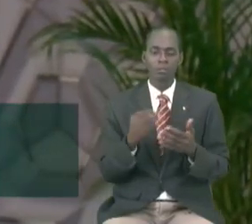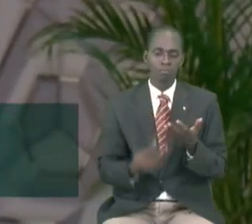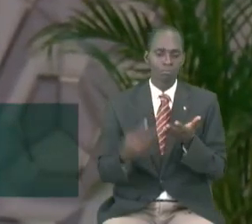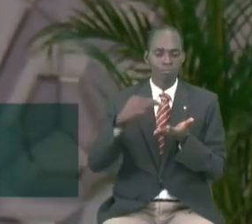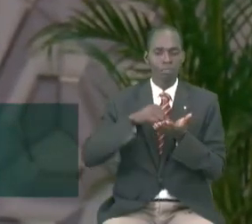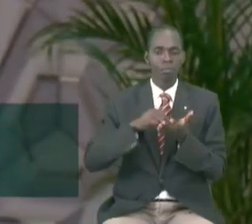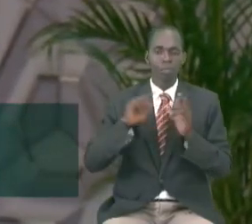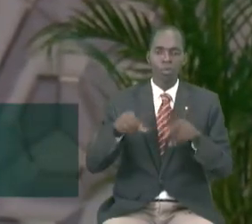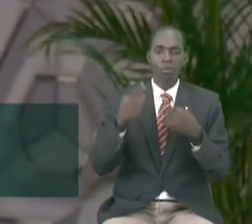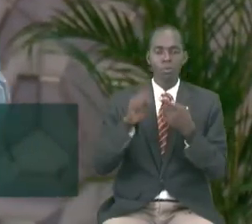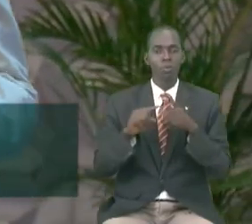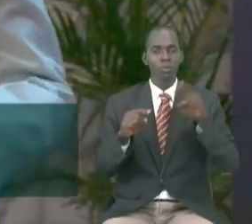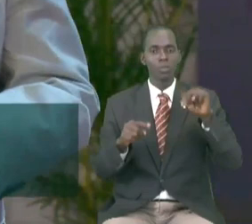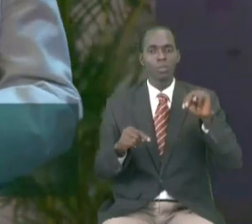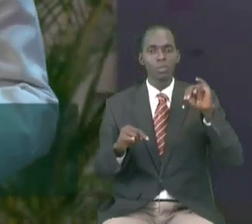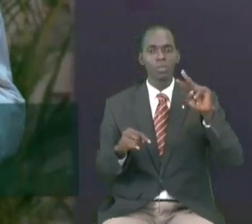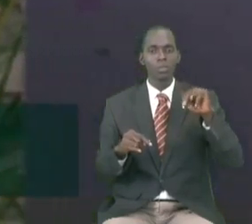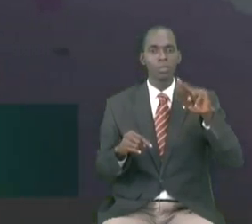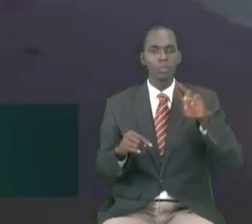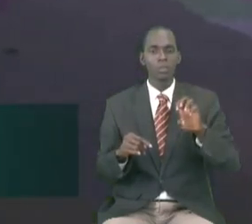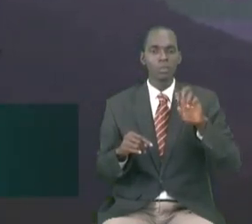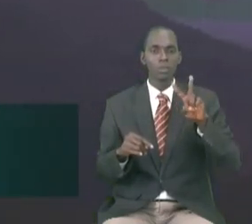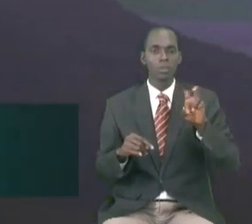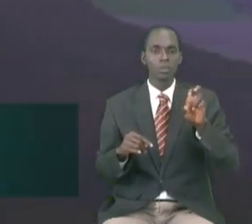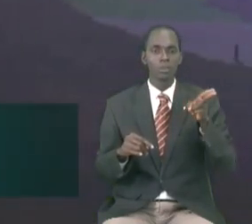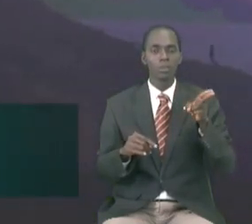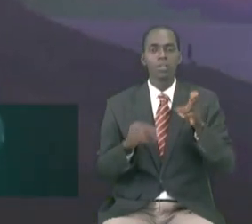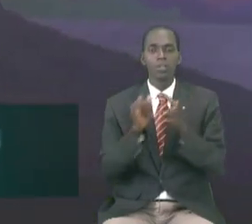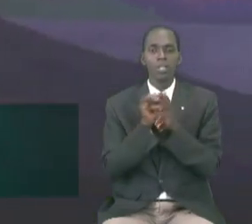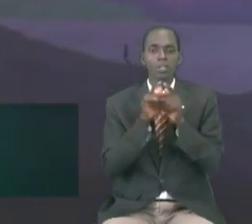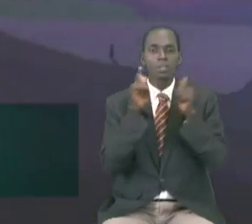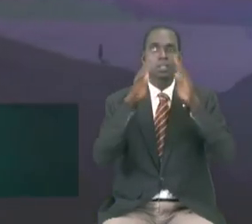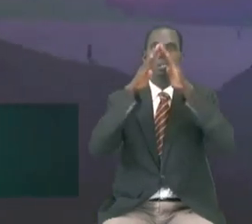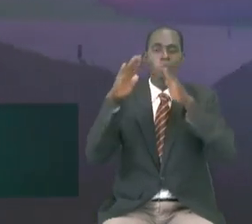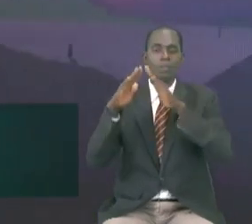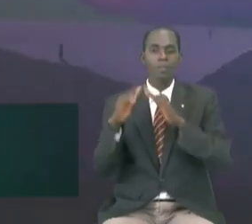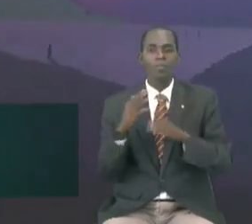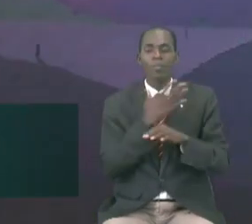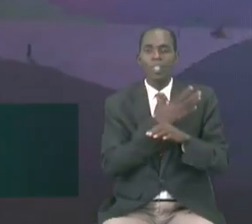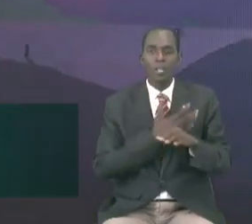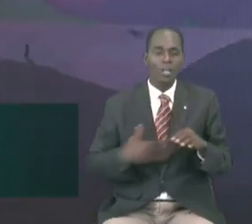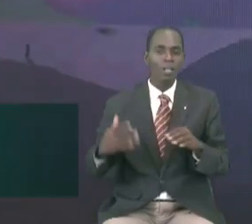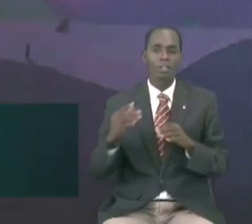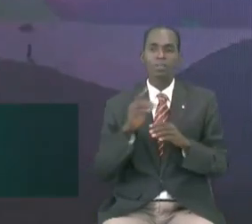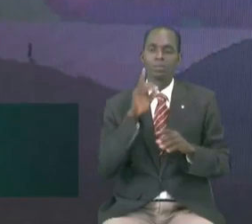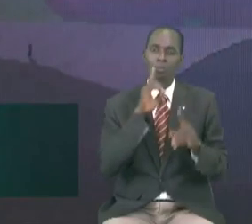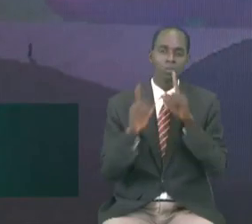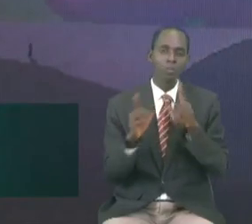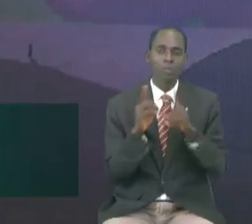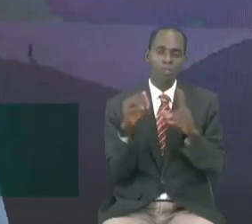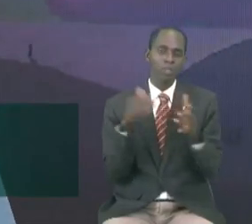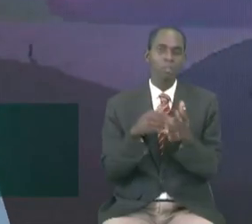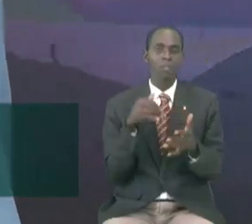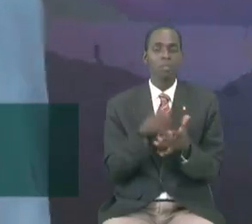against it, for their wickedness has come up before me. If you look at